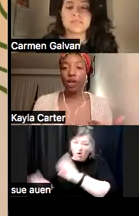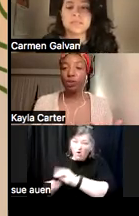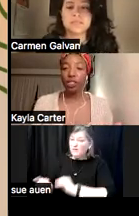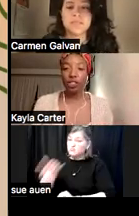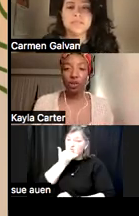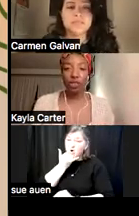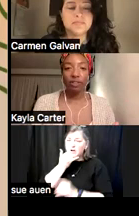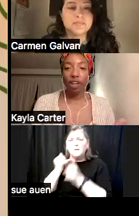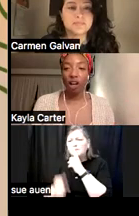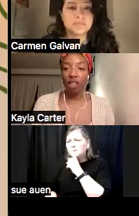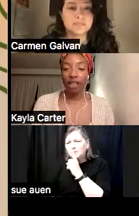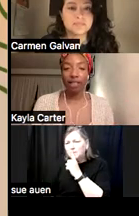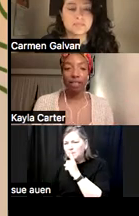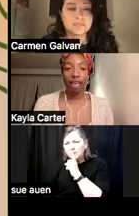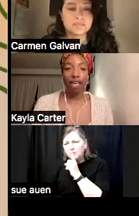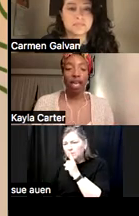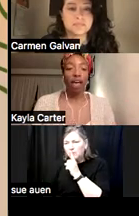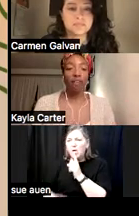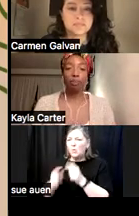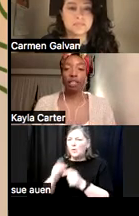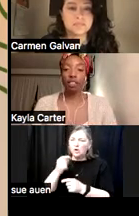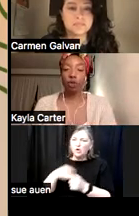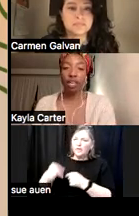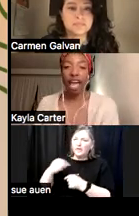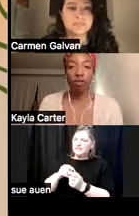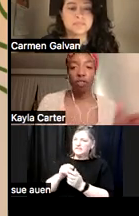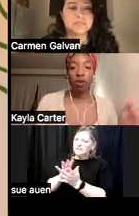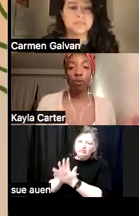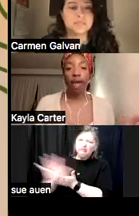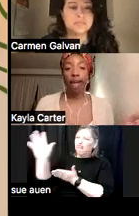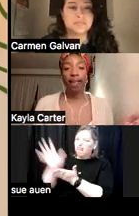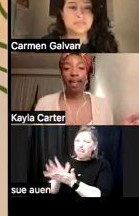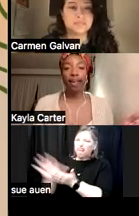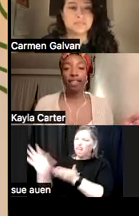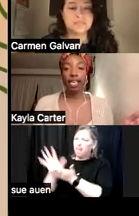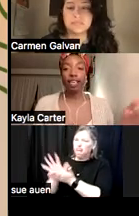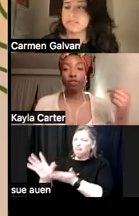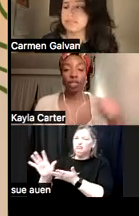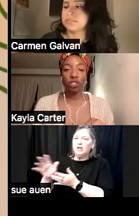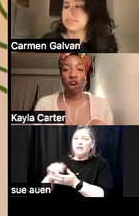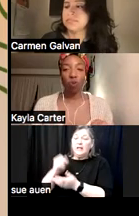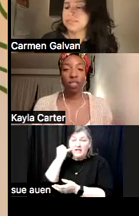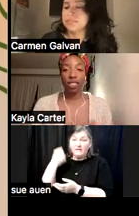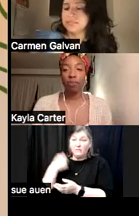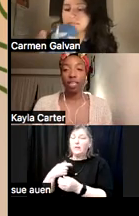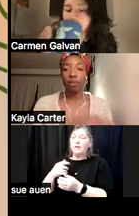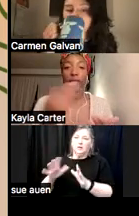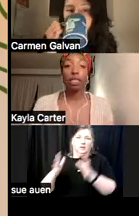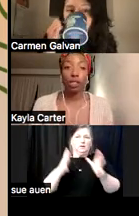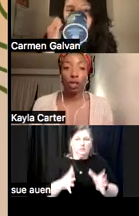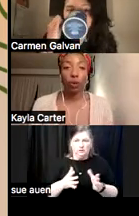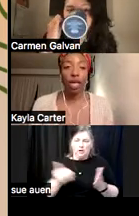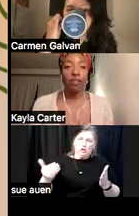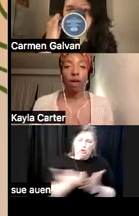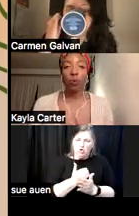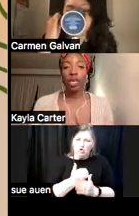We don't need to do this very colonizing thing of completely sweeping everything away and thinking that if we start with something completely